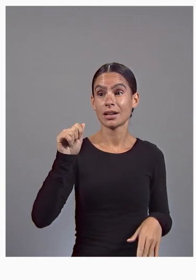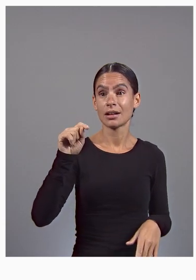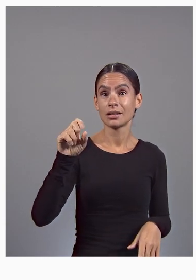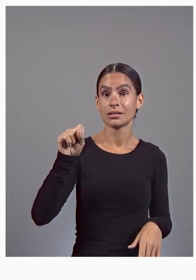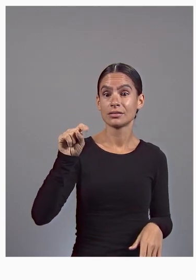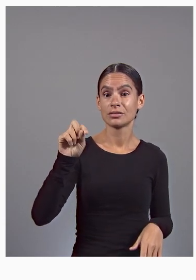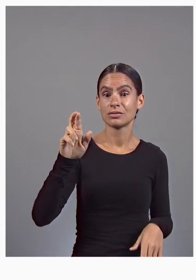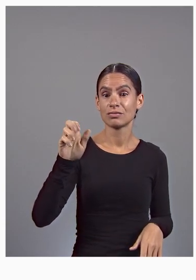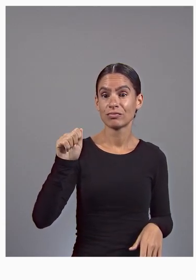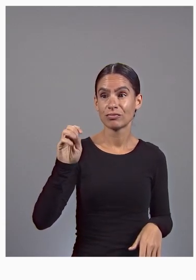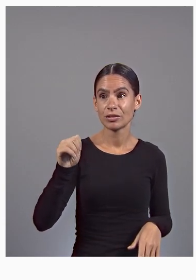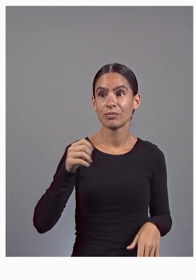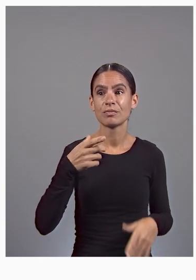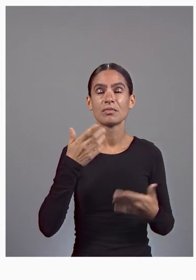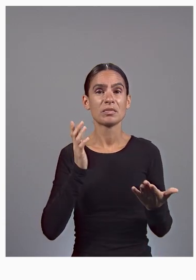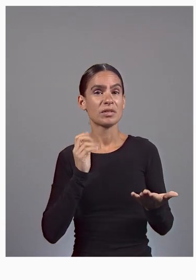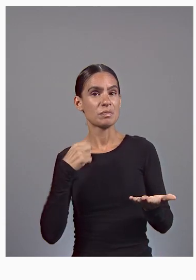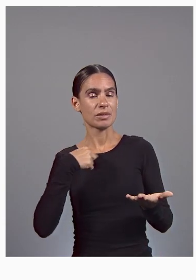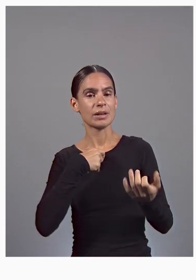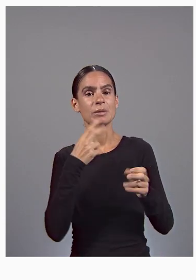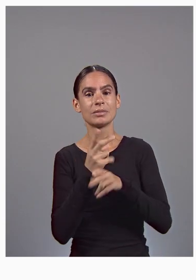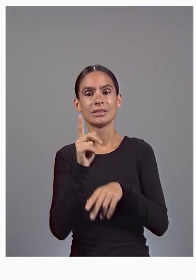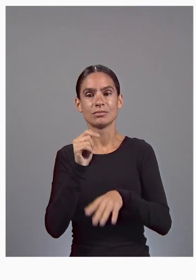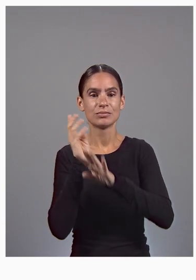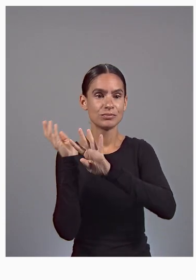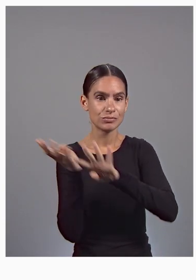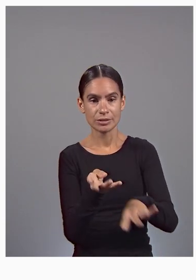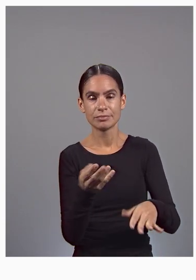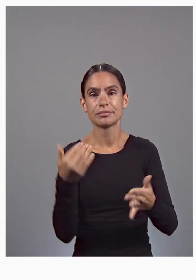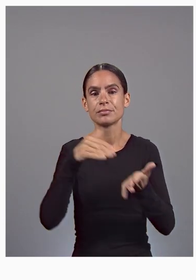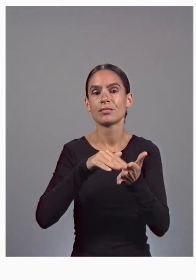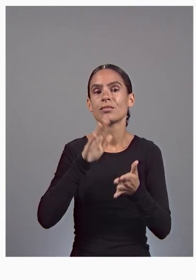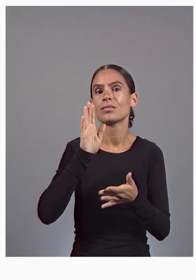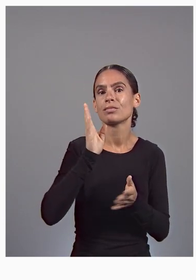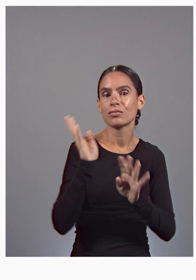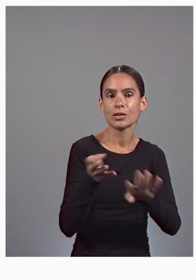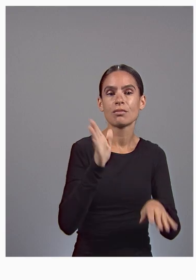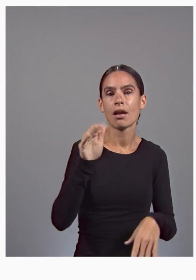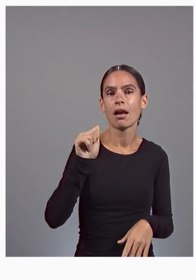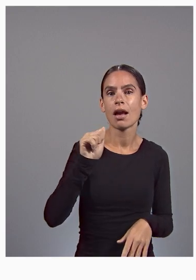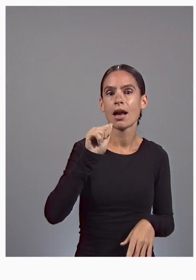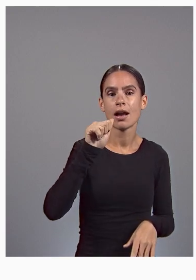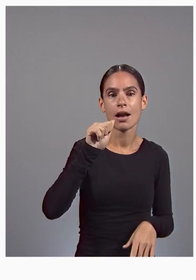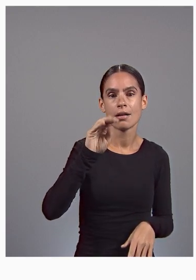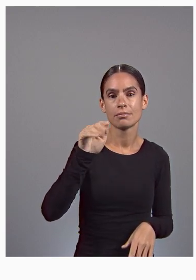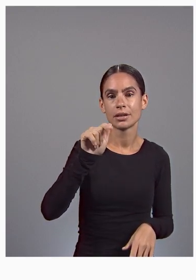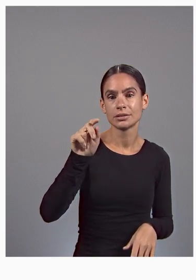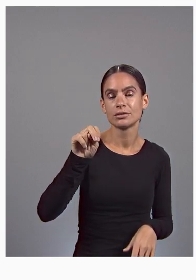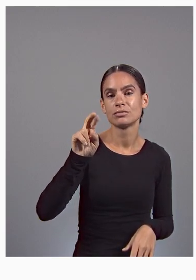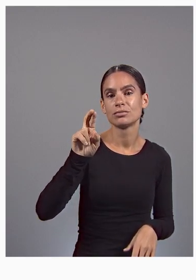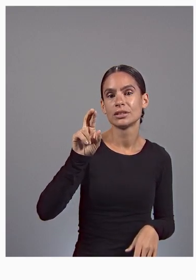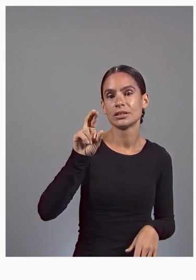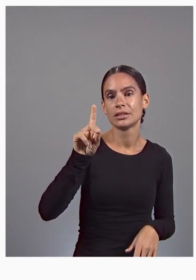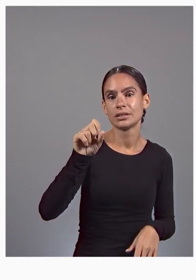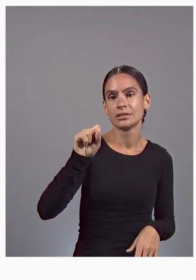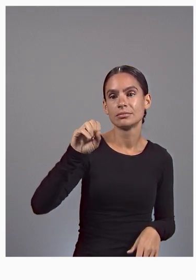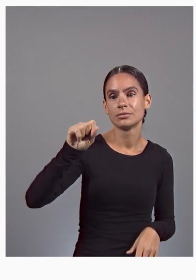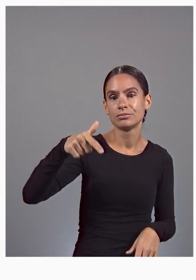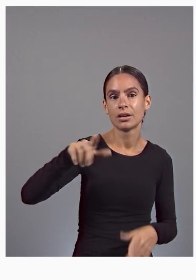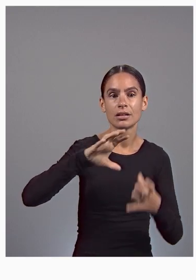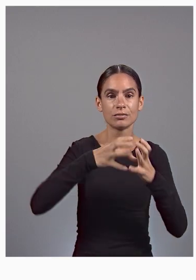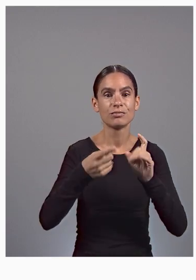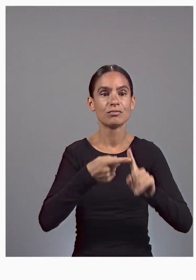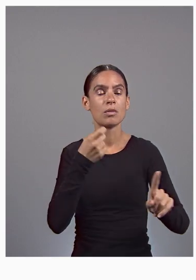to redirect your existing Aurora cluster in AWS from Redshift. Maybe you want to steer it to BigQuery instead. And I actually built a stream that